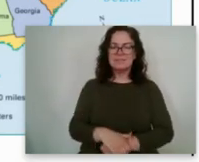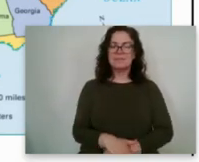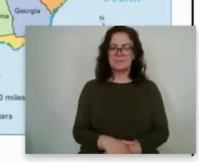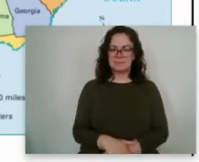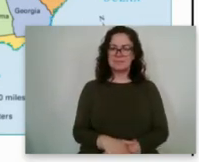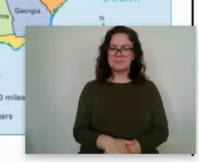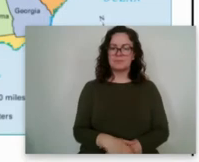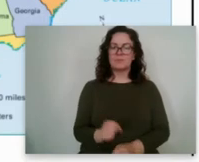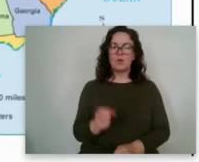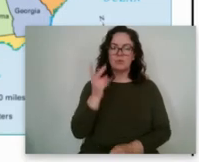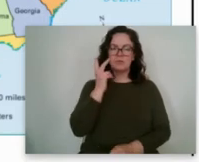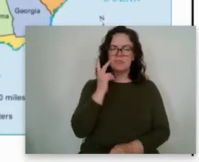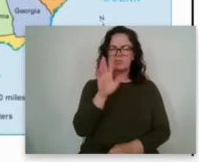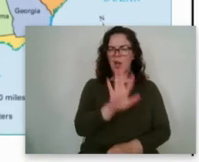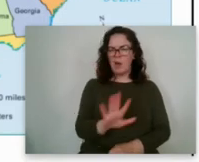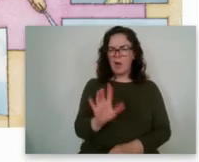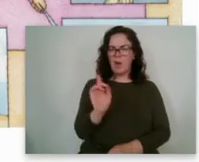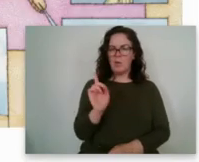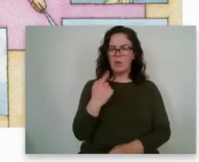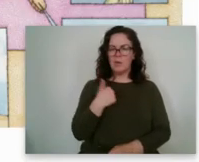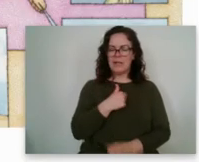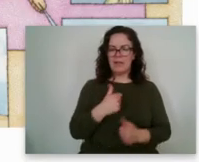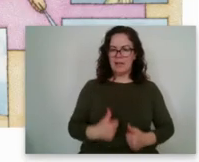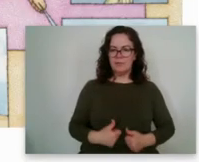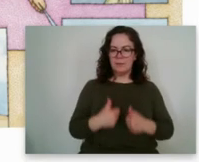Okay, so here's about where we lived.